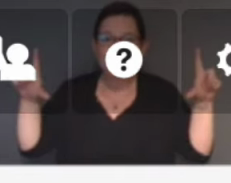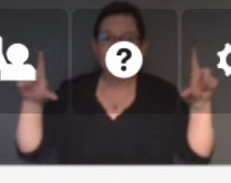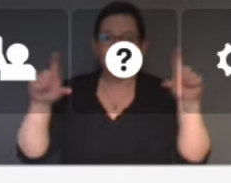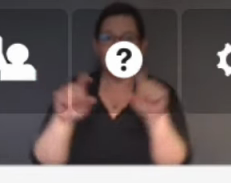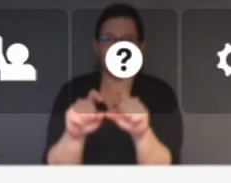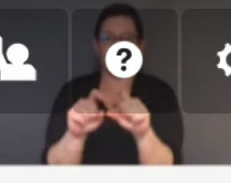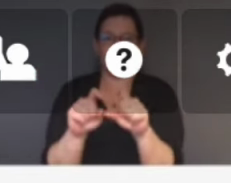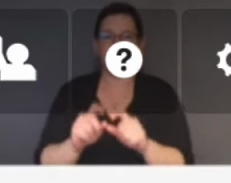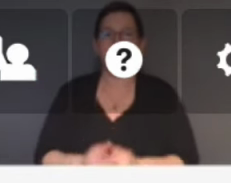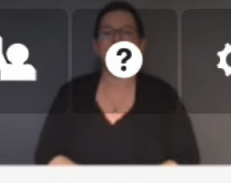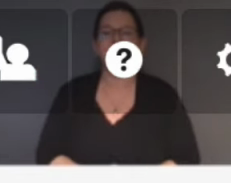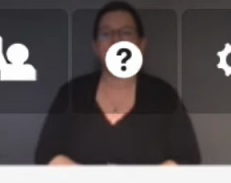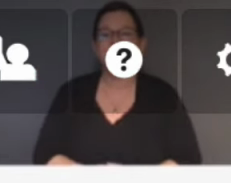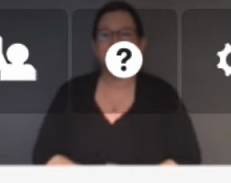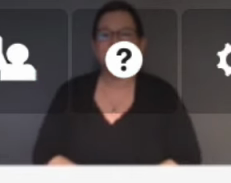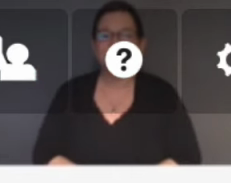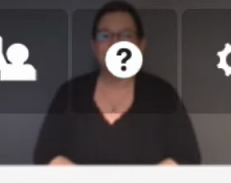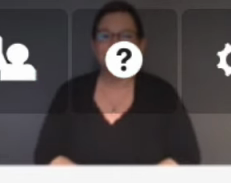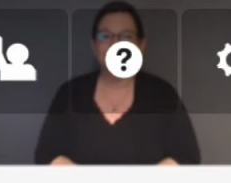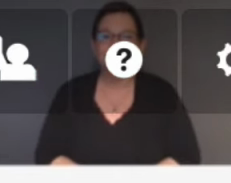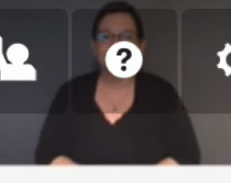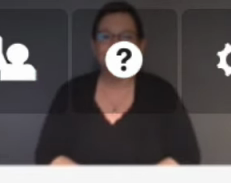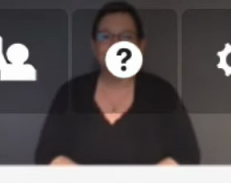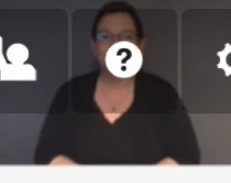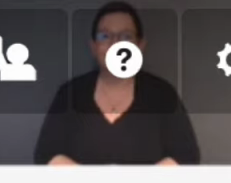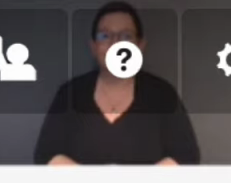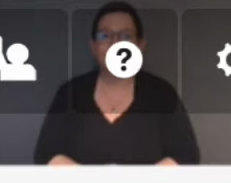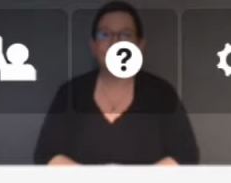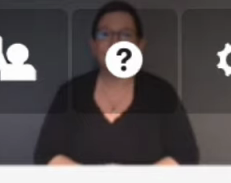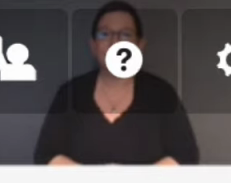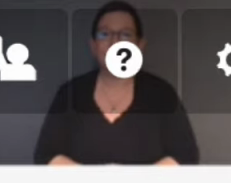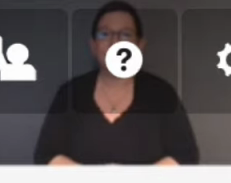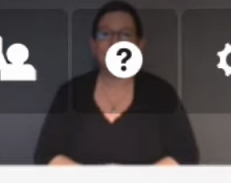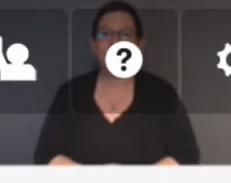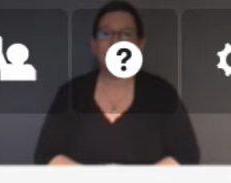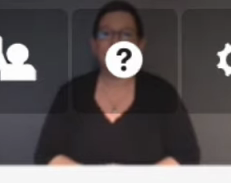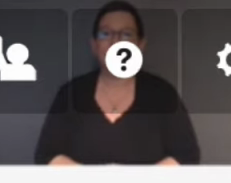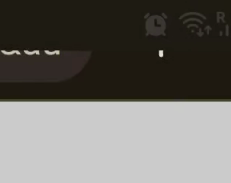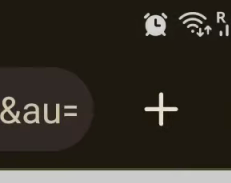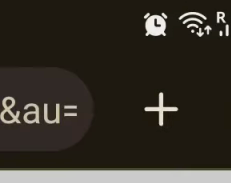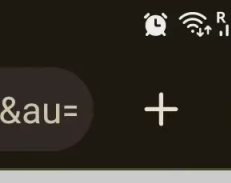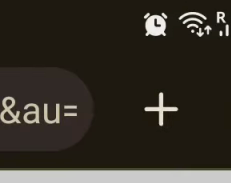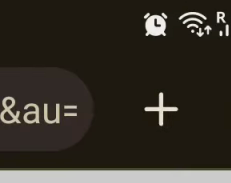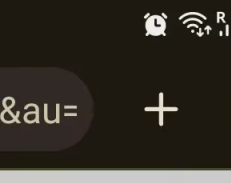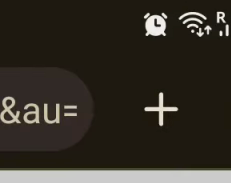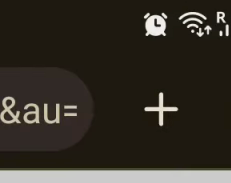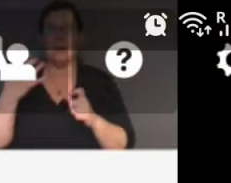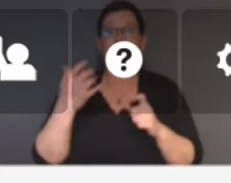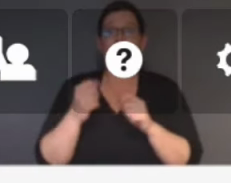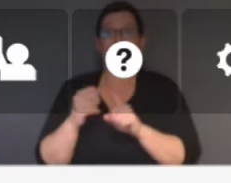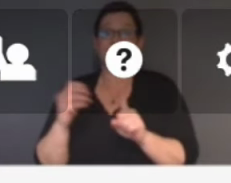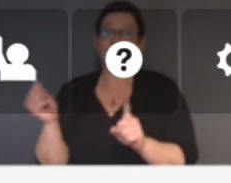To return to the main webinar screen, simply click the icon again. Now let's get